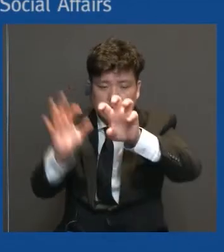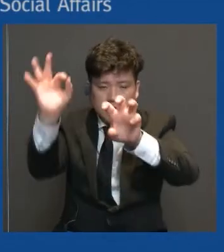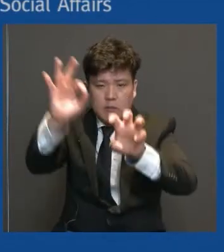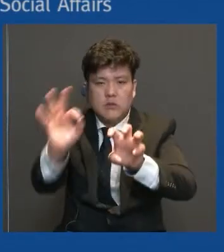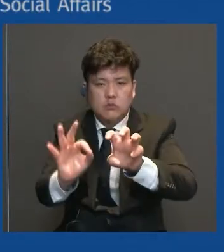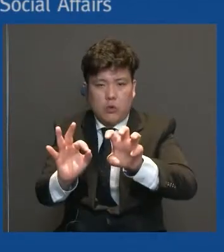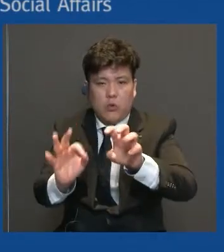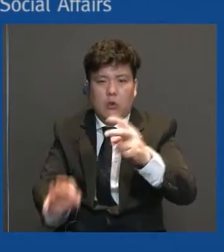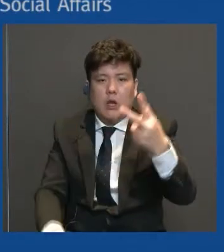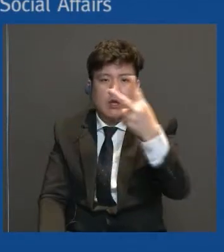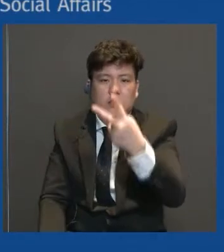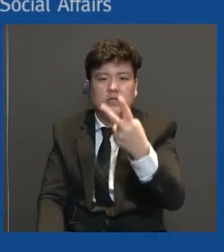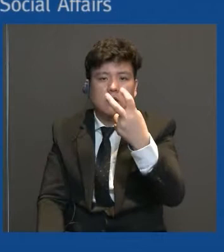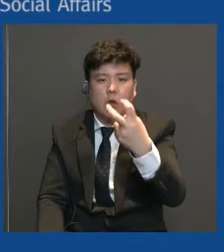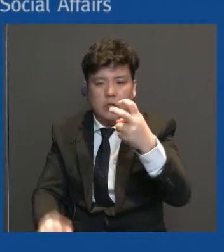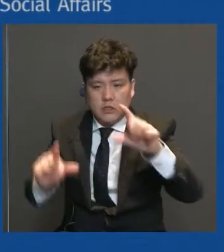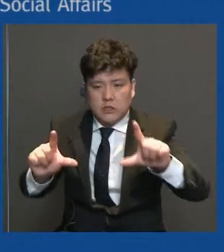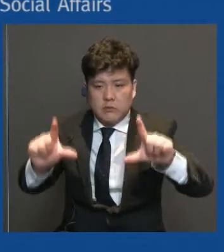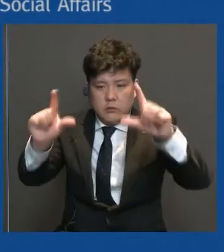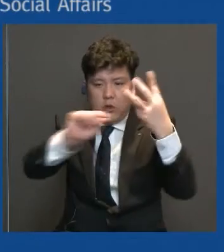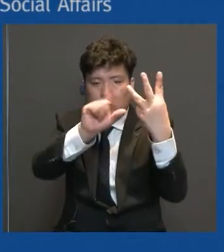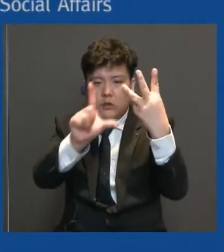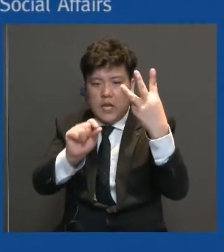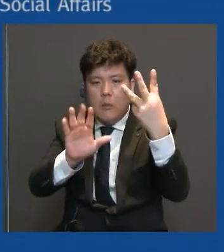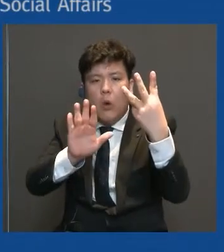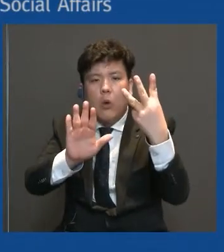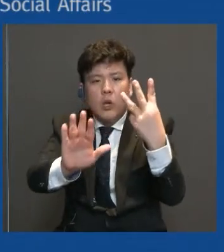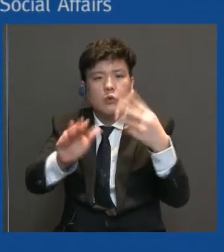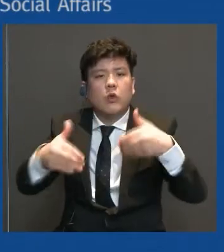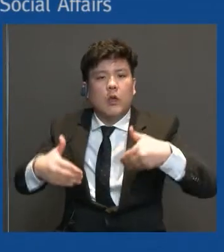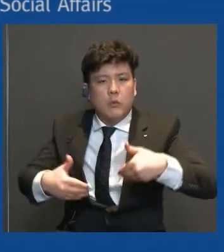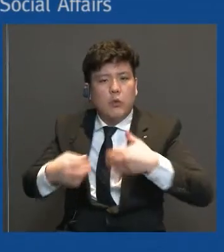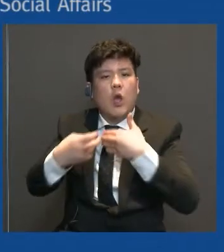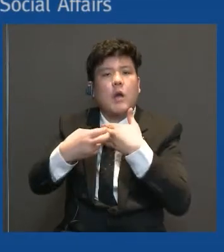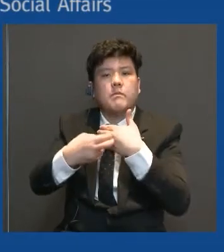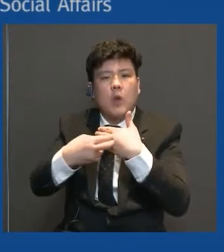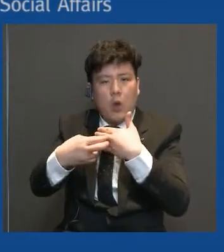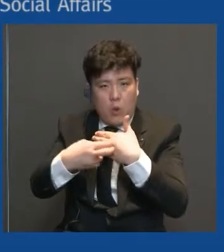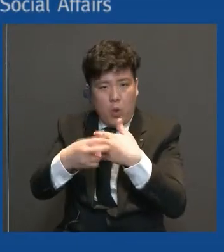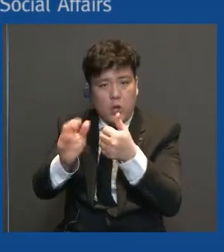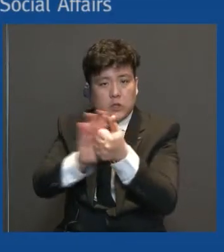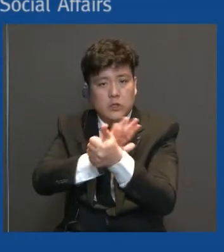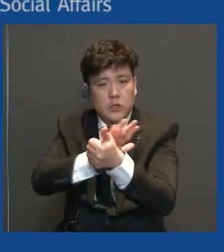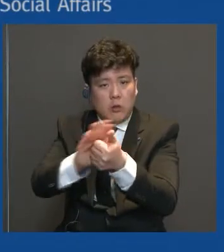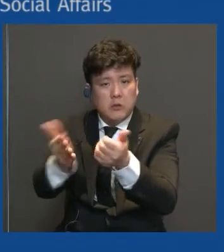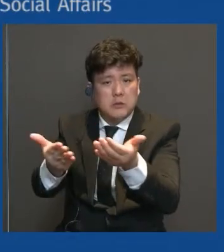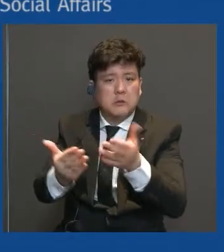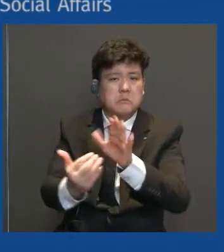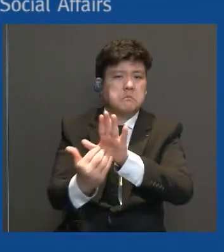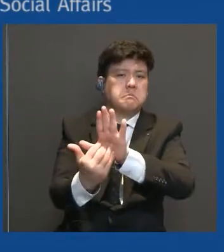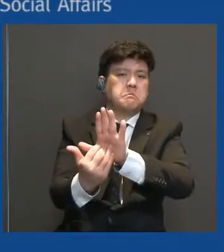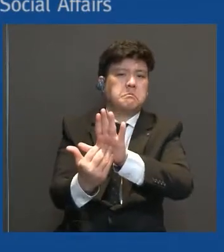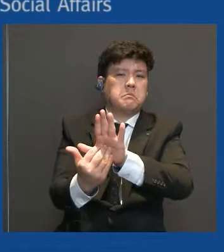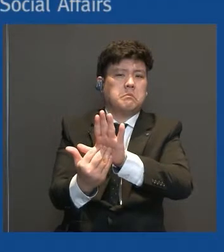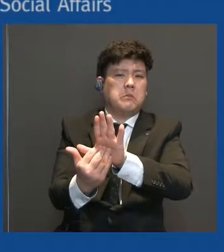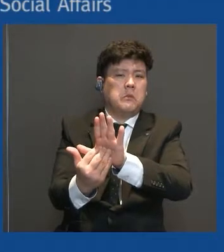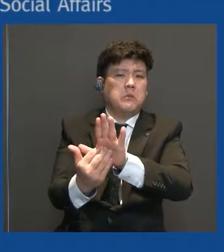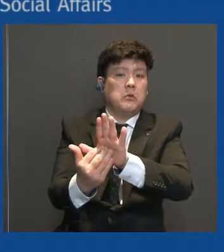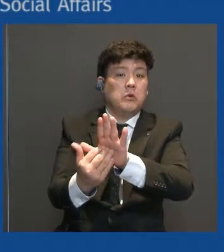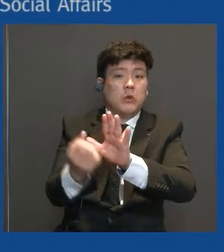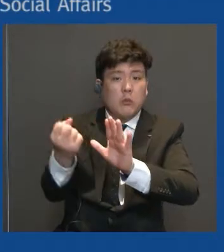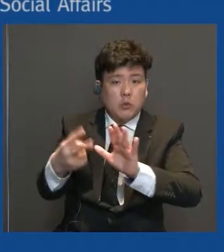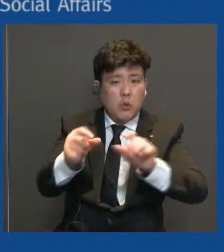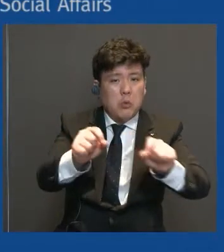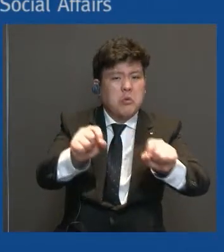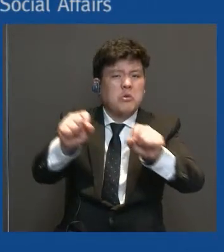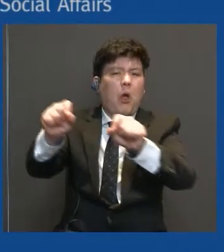2020. And the most prevalent reason of not getting or delaying health care was that their appointments were canceled